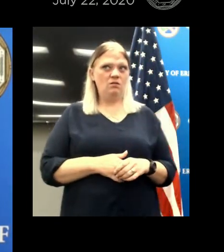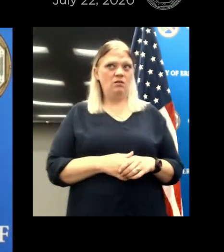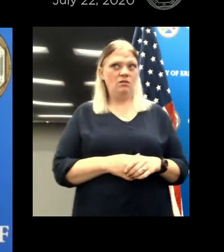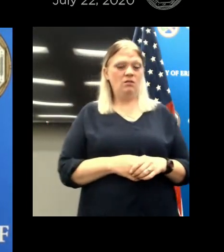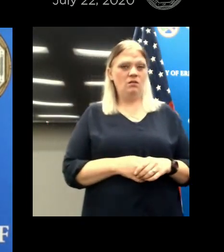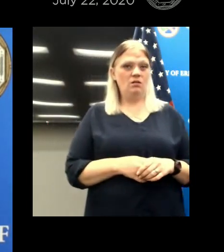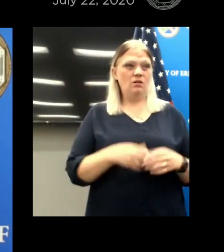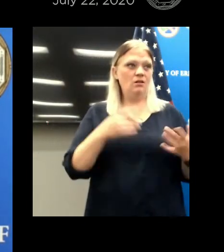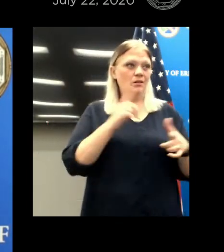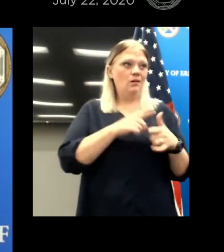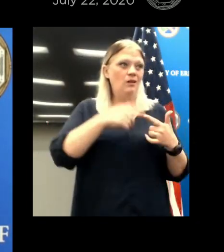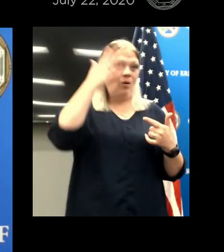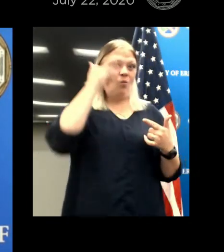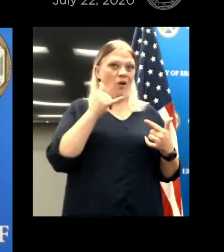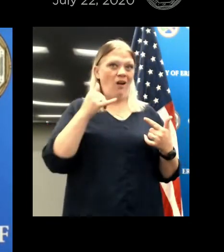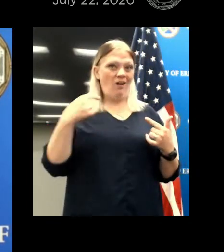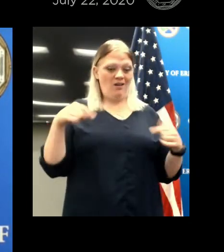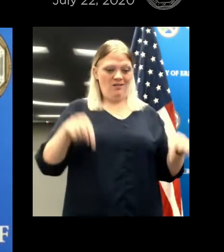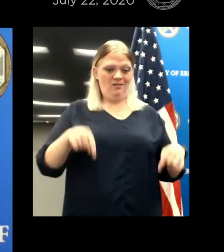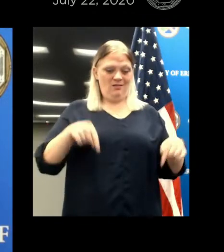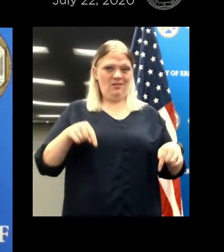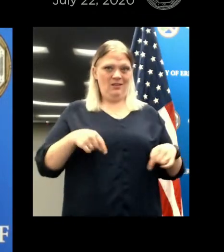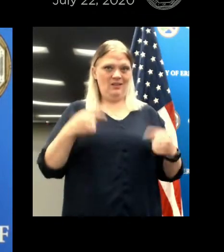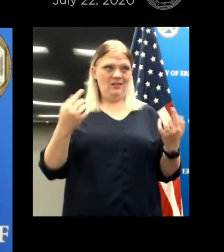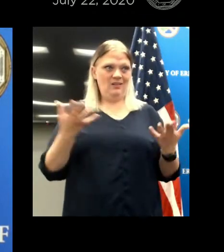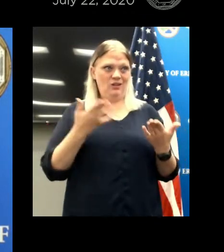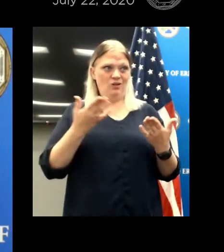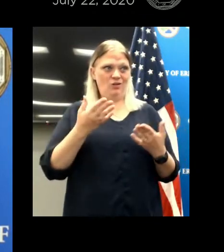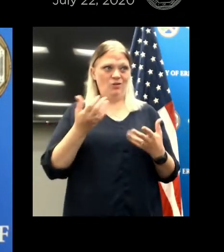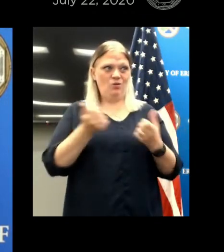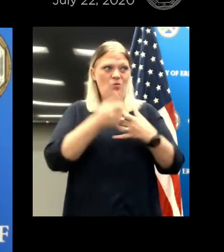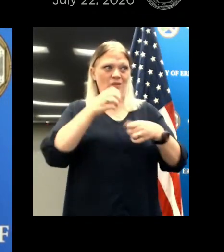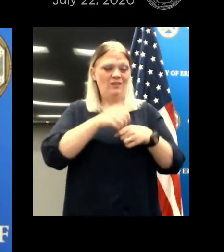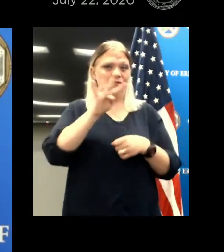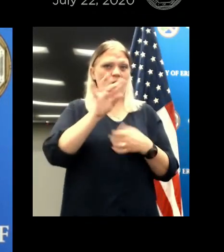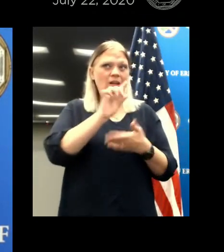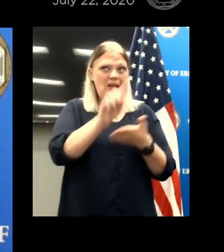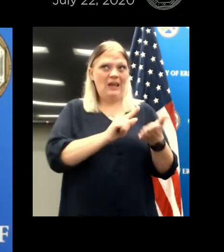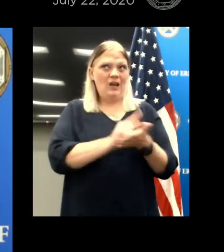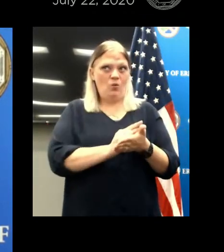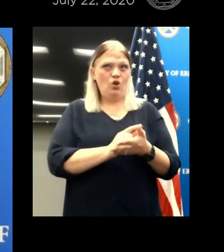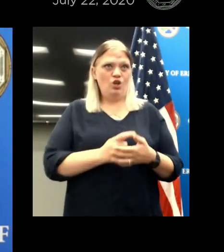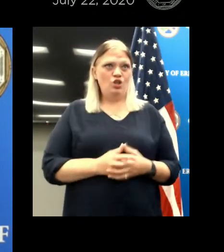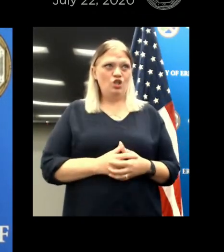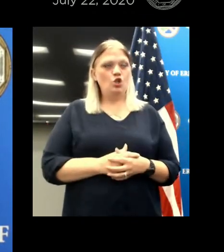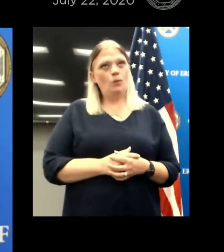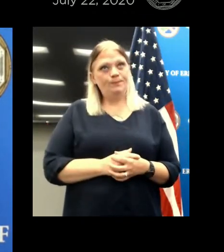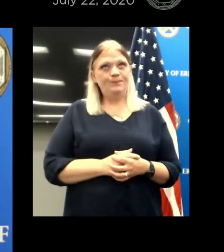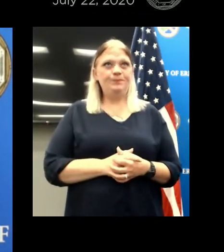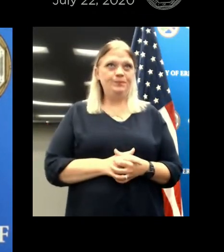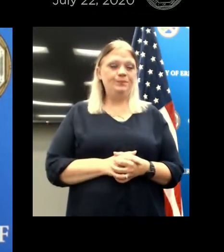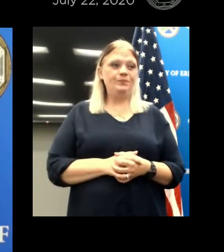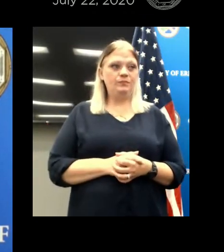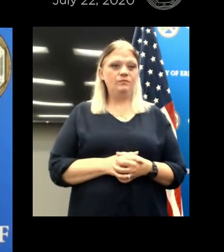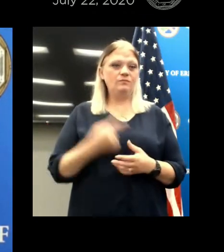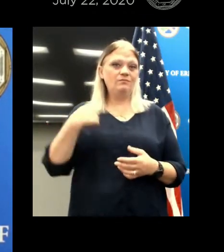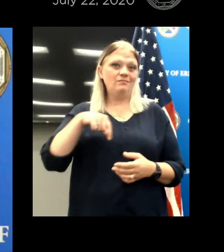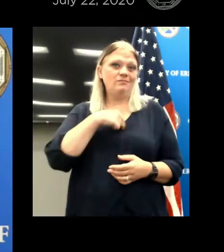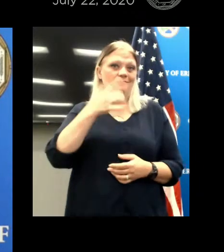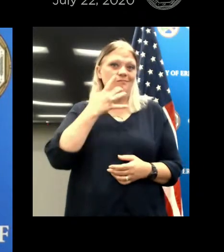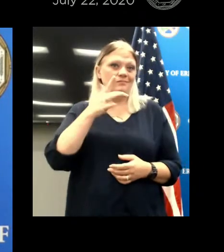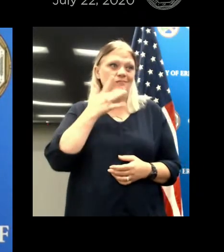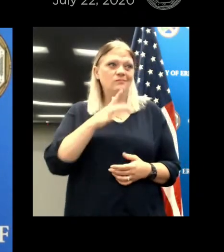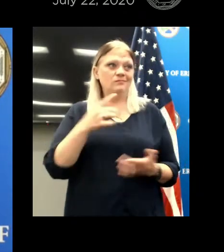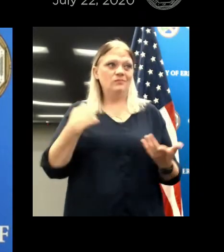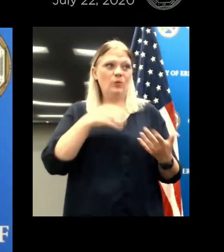then why is our Erie County Health Department Public Health Lab able to get results back within 48 hours? So we're fortunate that we